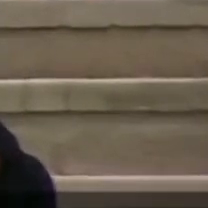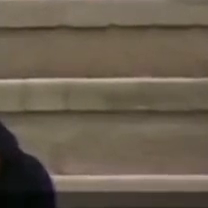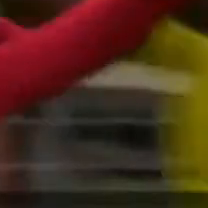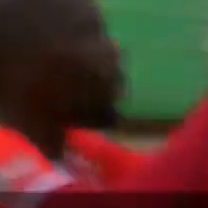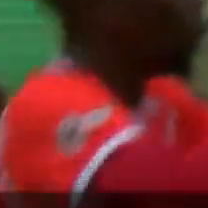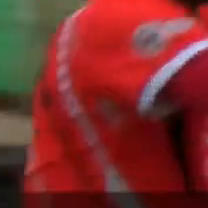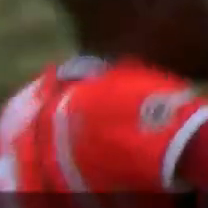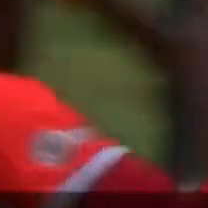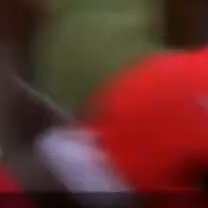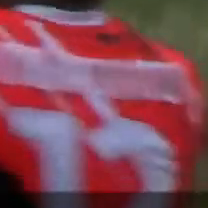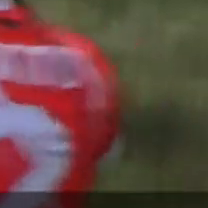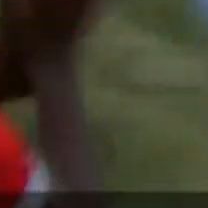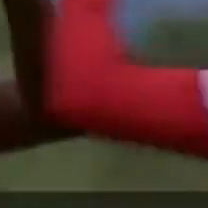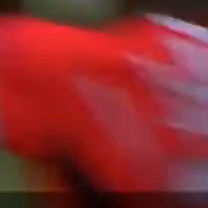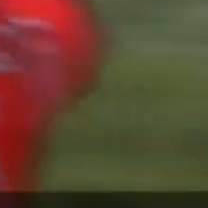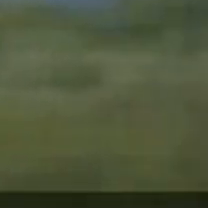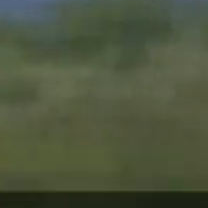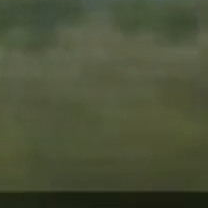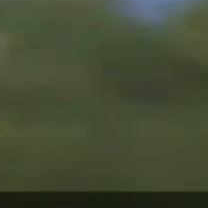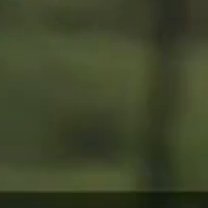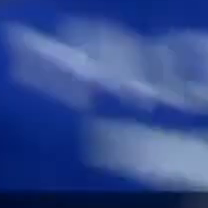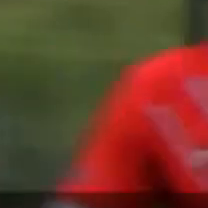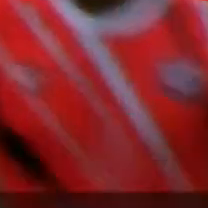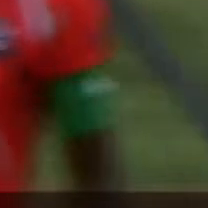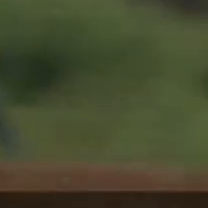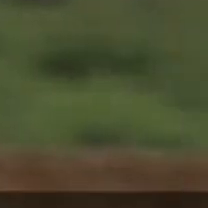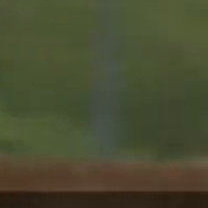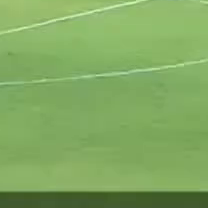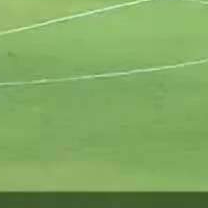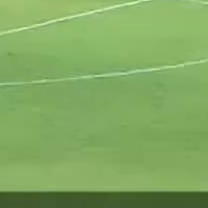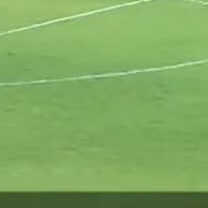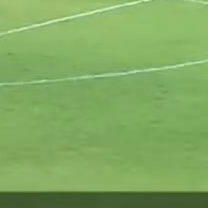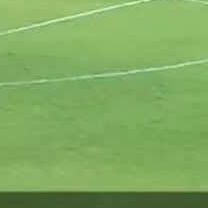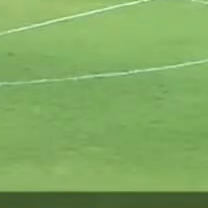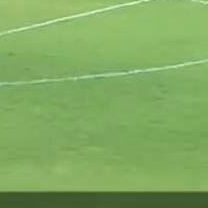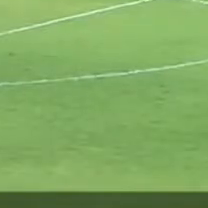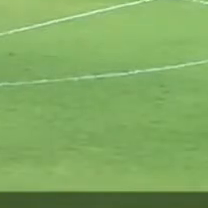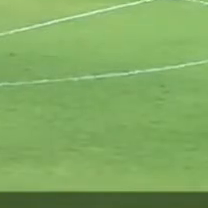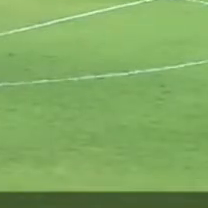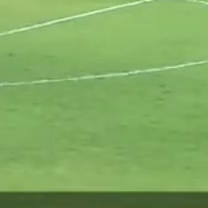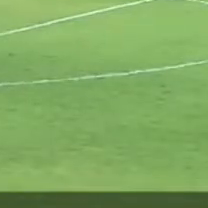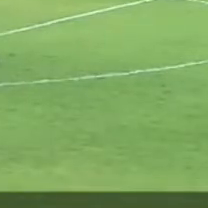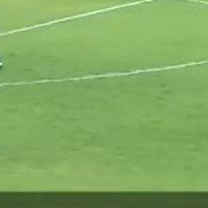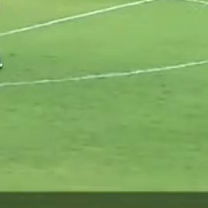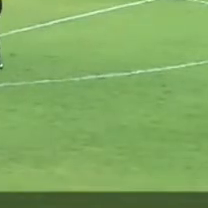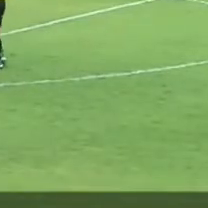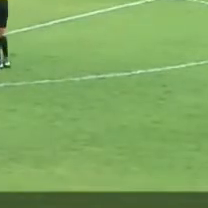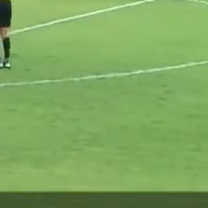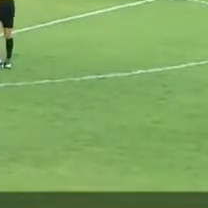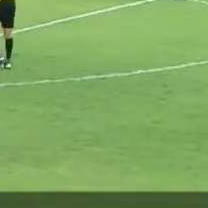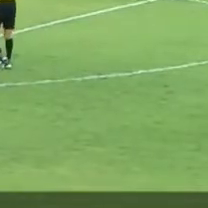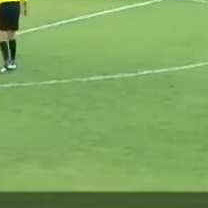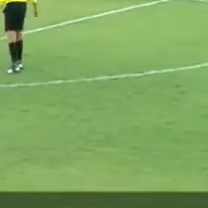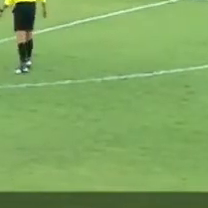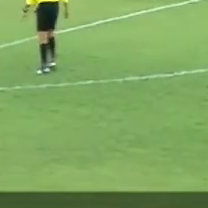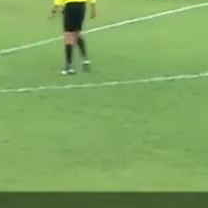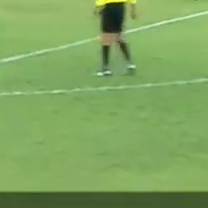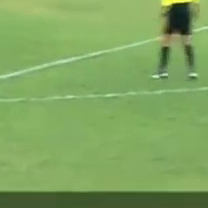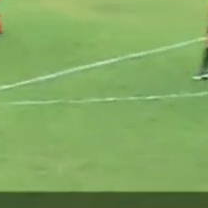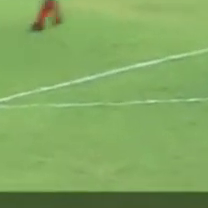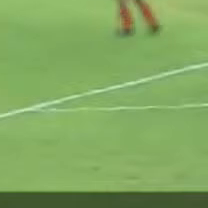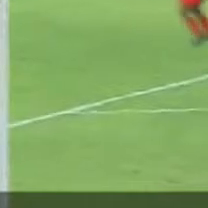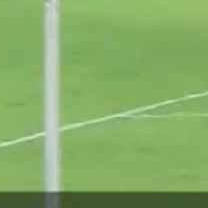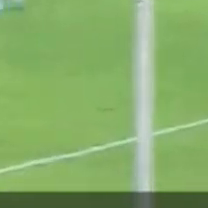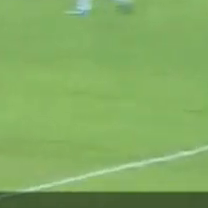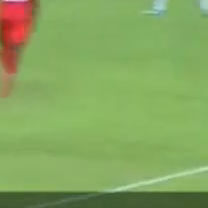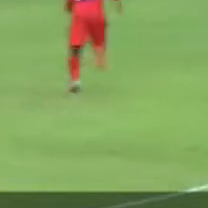Sisinyi is currently the league leading goal scorer with 18 goals. Matabele, on the other hand, have found the going tough, failing to win a single game